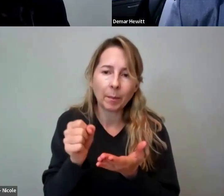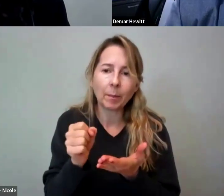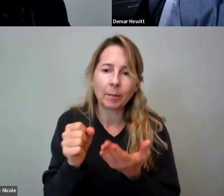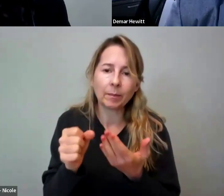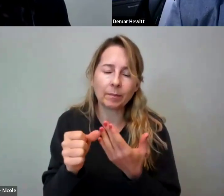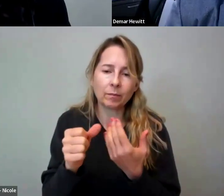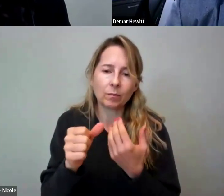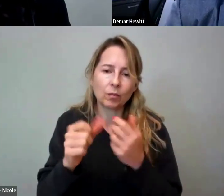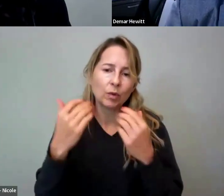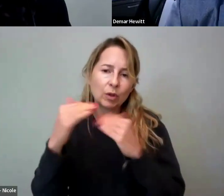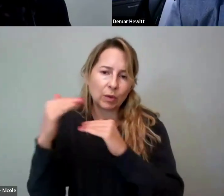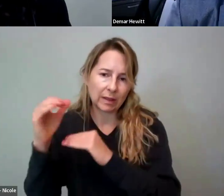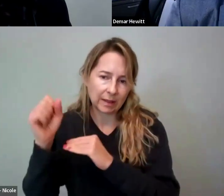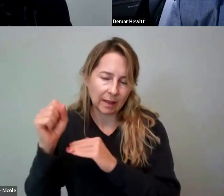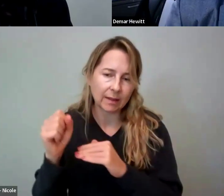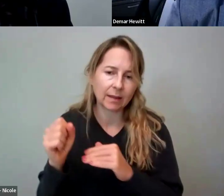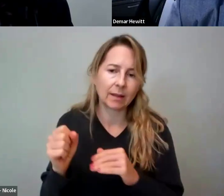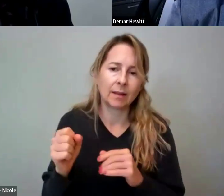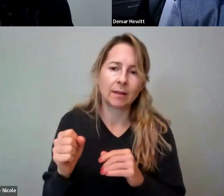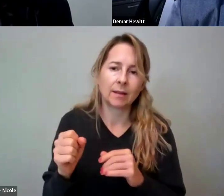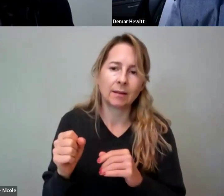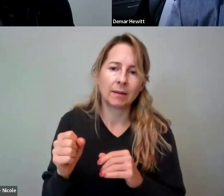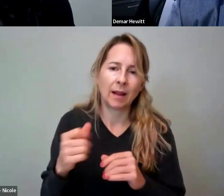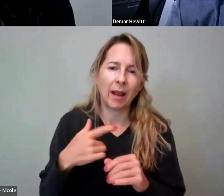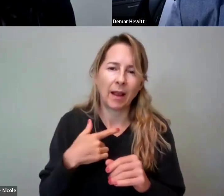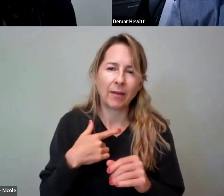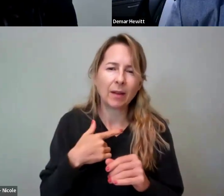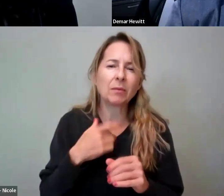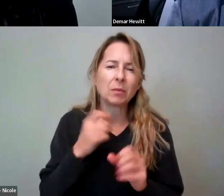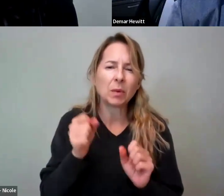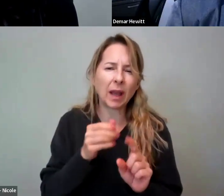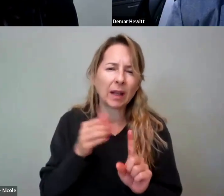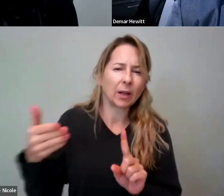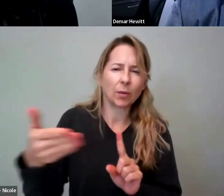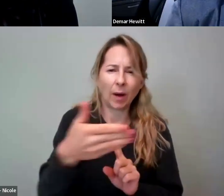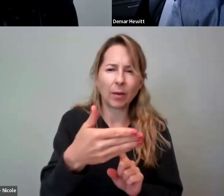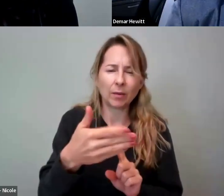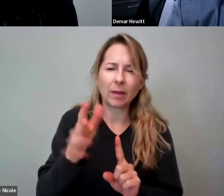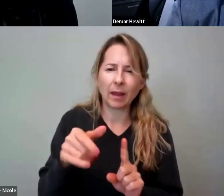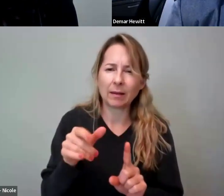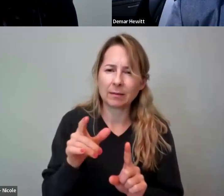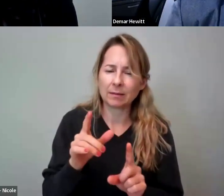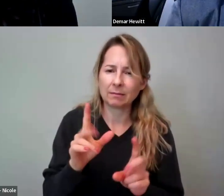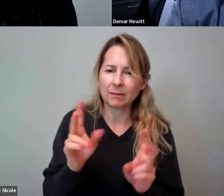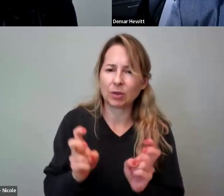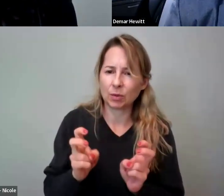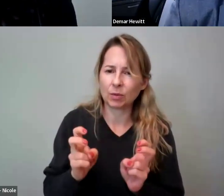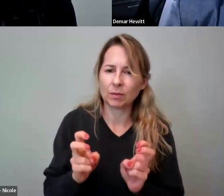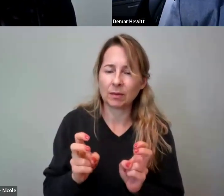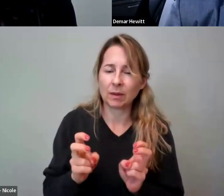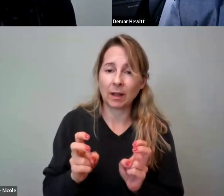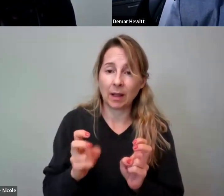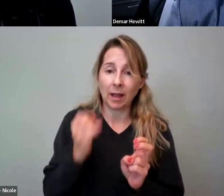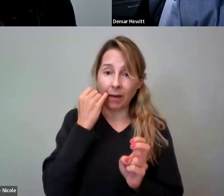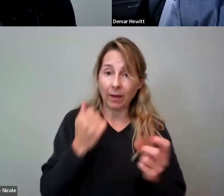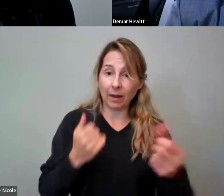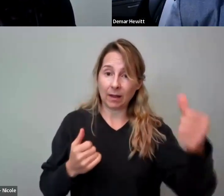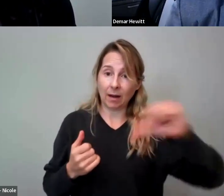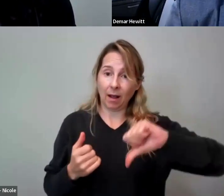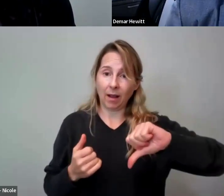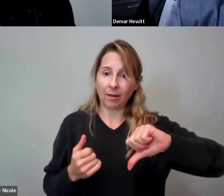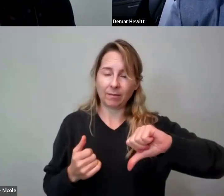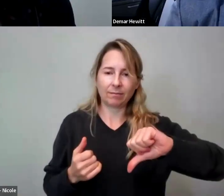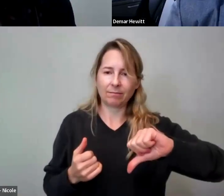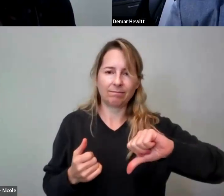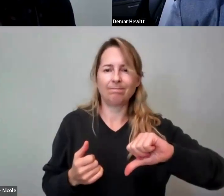areas. So I believe there are a lot of ways of getting around that issue, and to simply deny it because the battery is